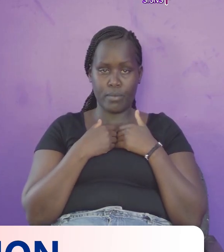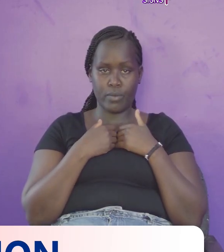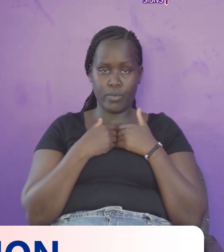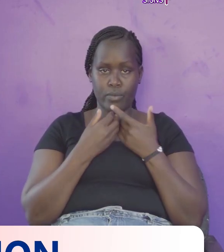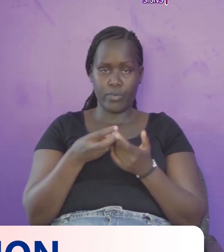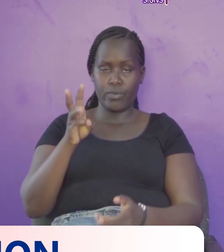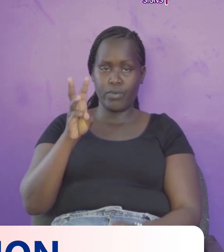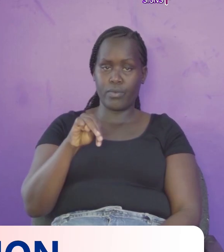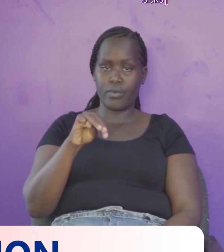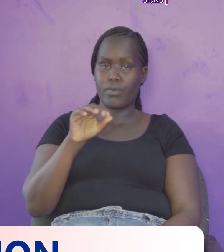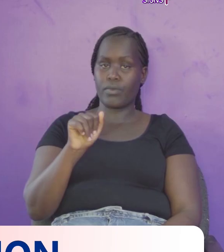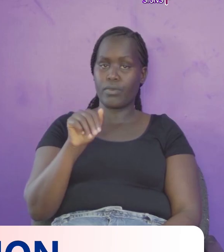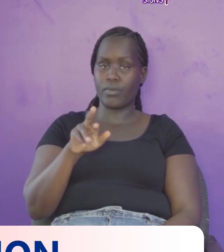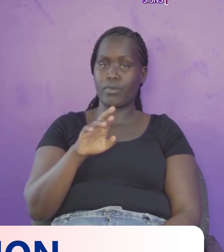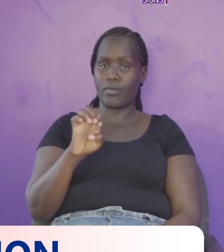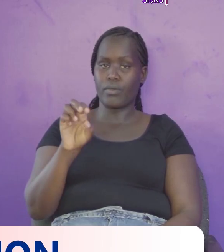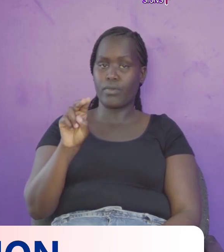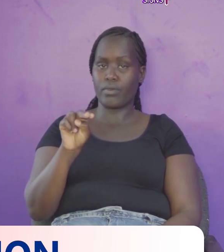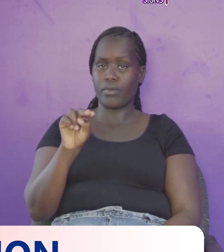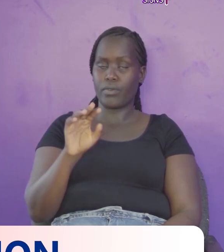Maureen Carl, Nicholas Oyo,